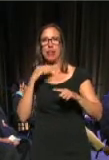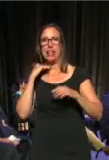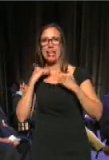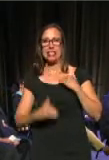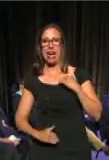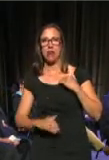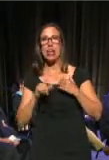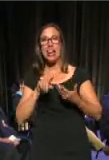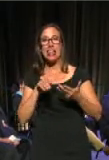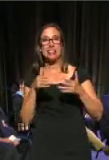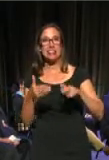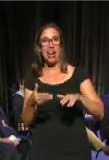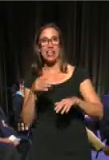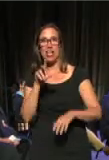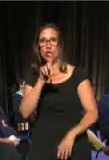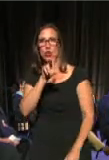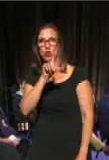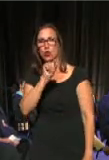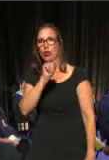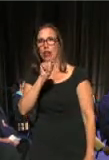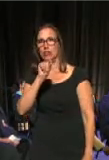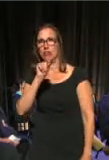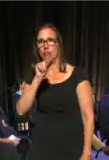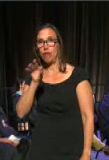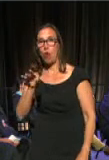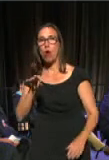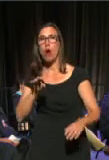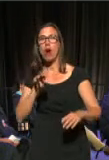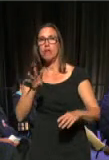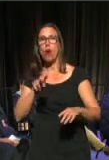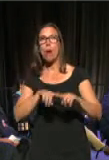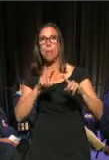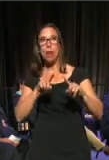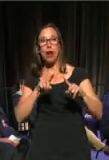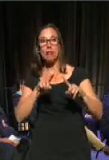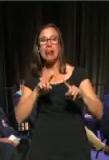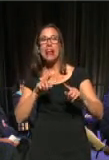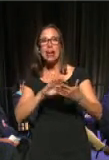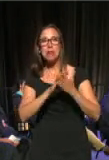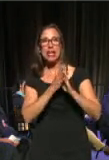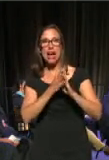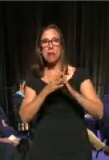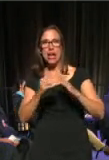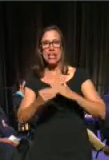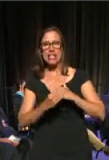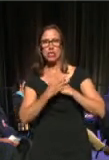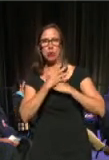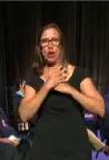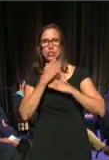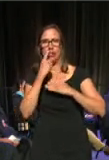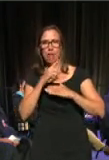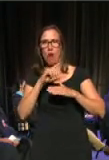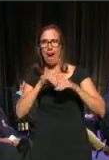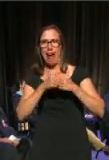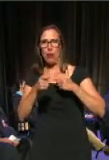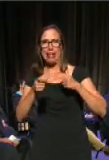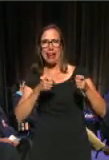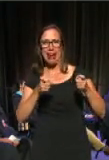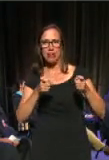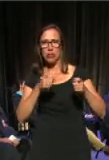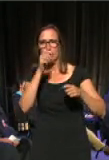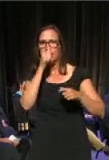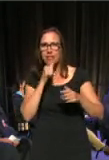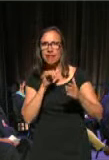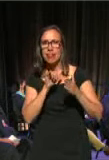He passed away in 2004. But only after becoming an inspiration around the world for how he handled this